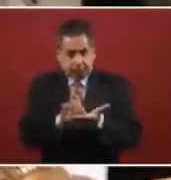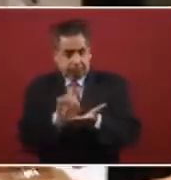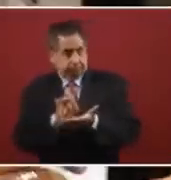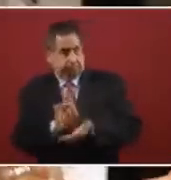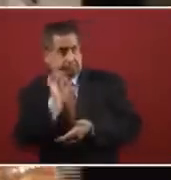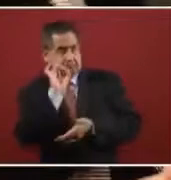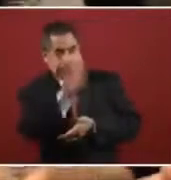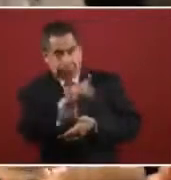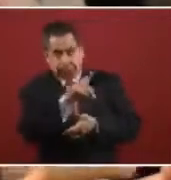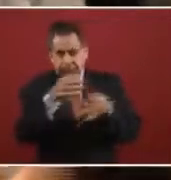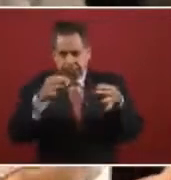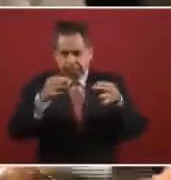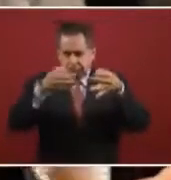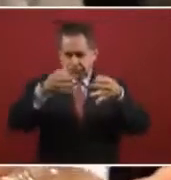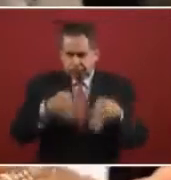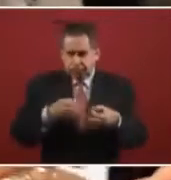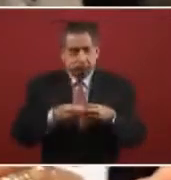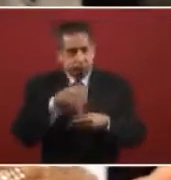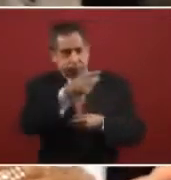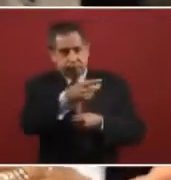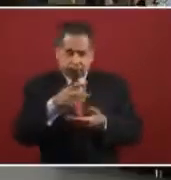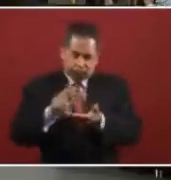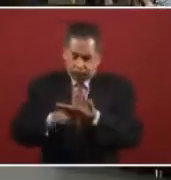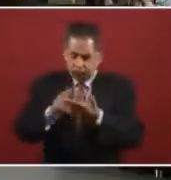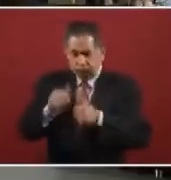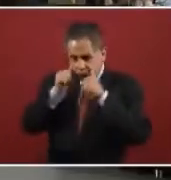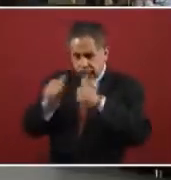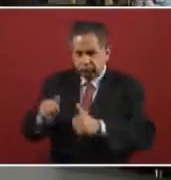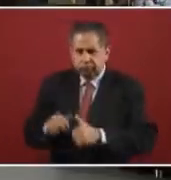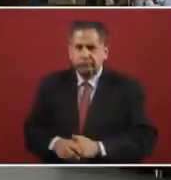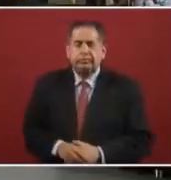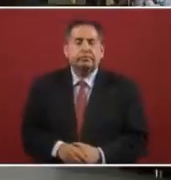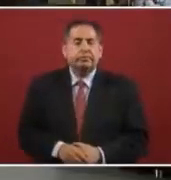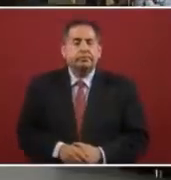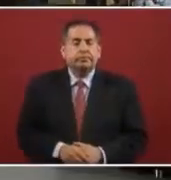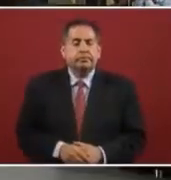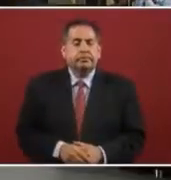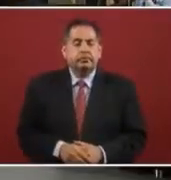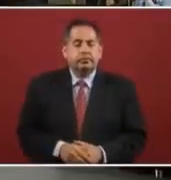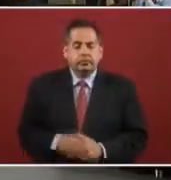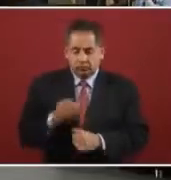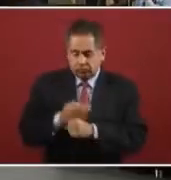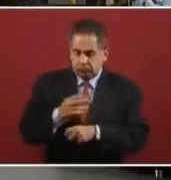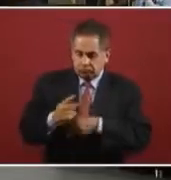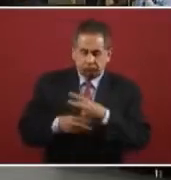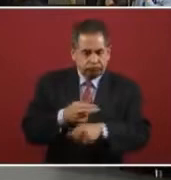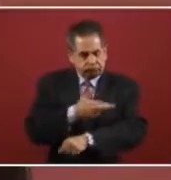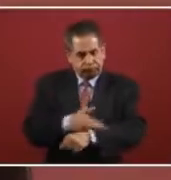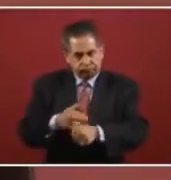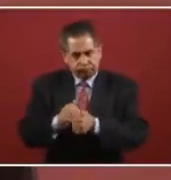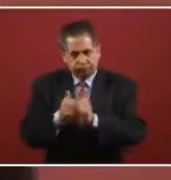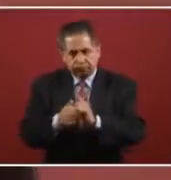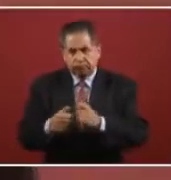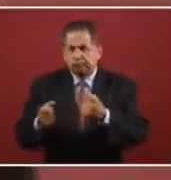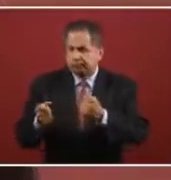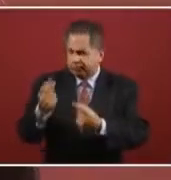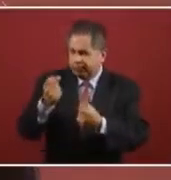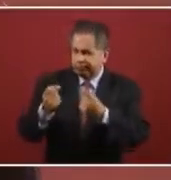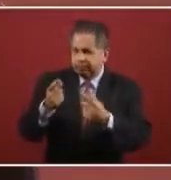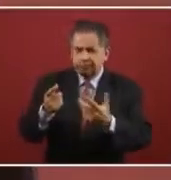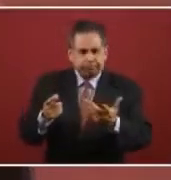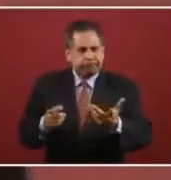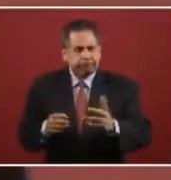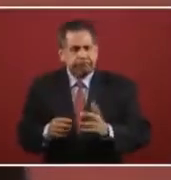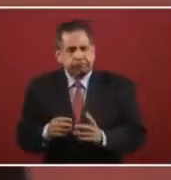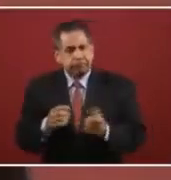give to the company will make it valid? And we're in the process of that. And there are